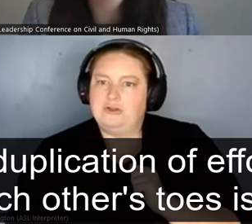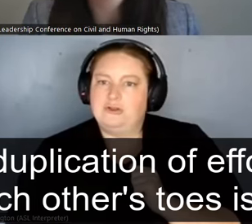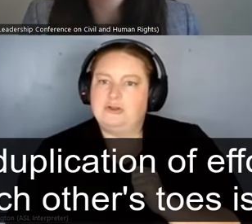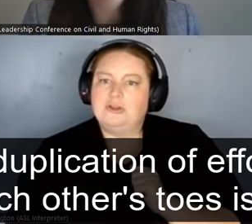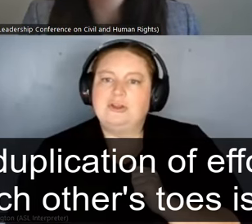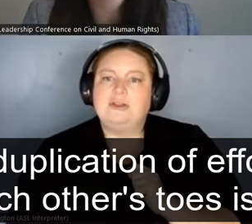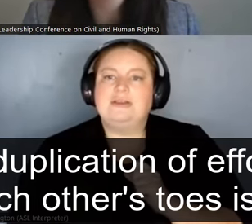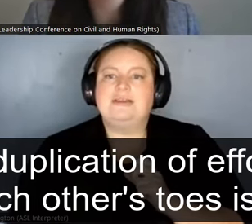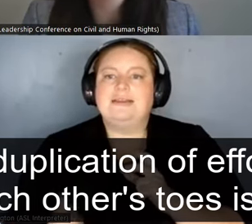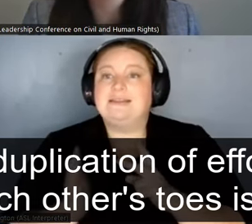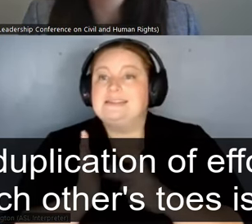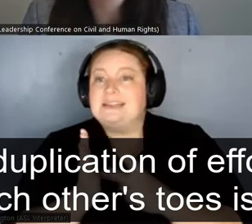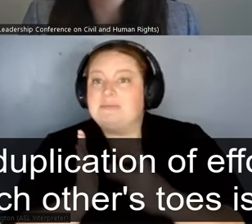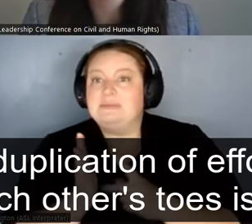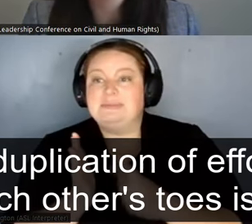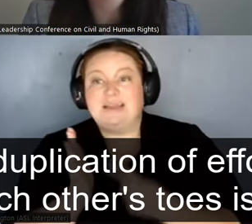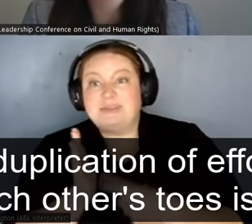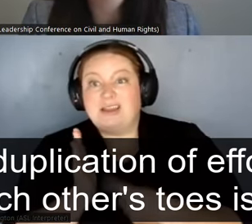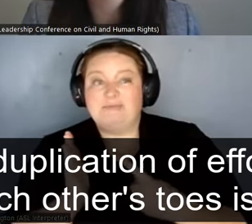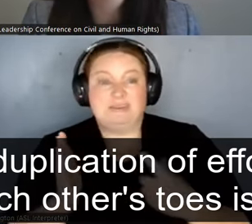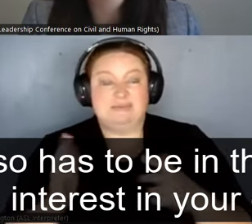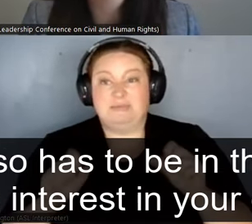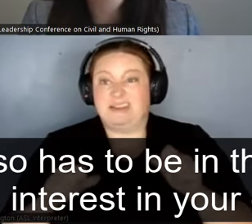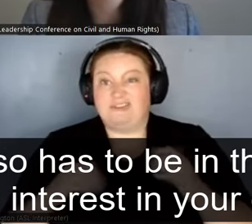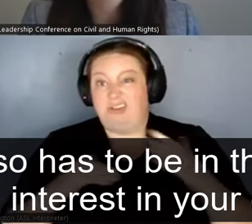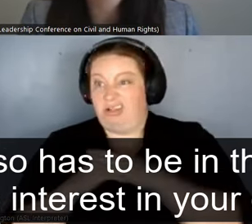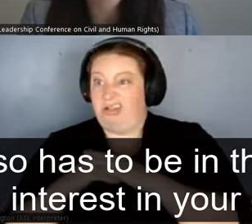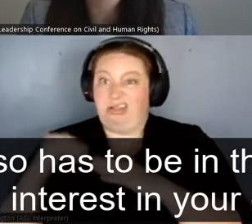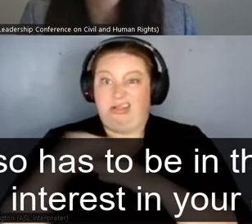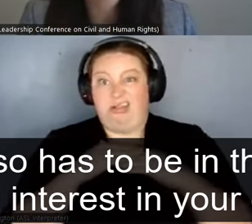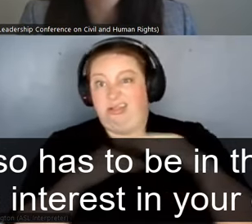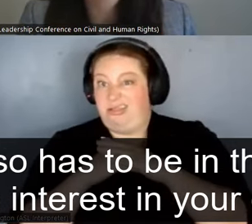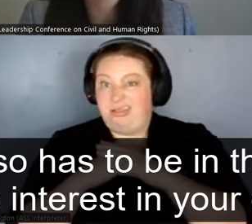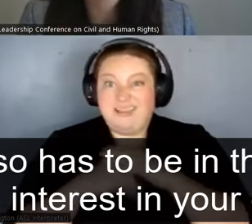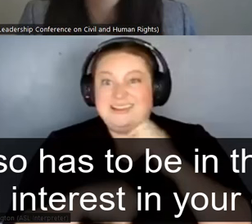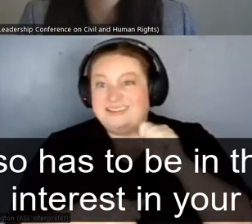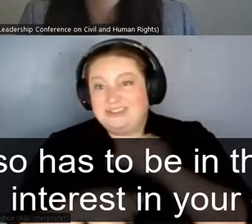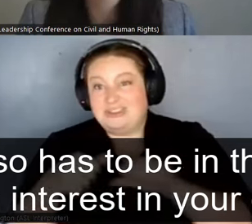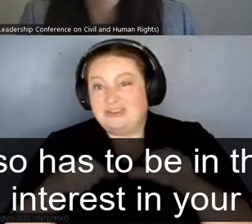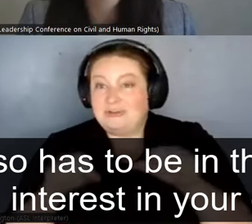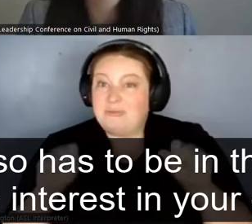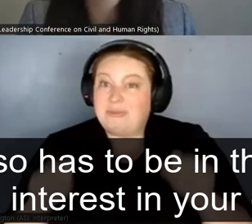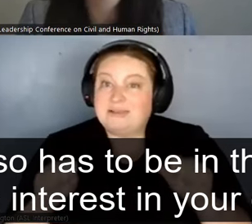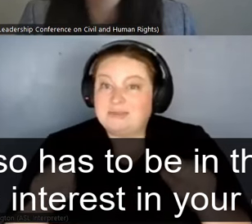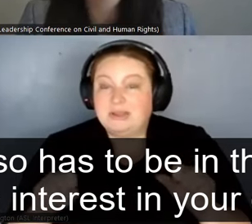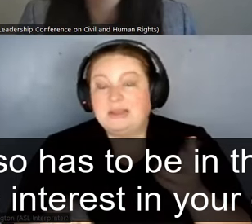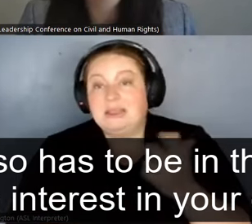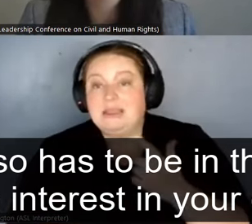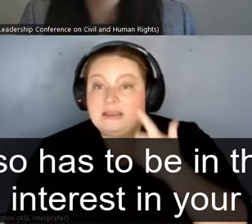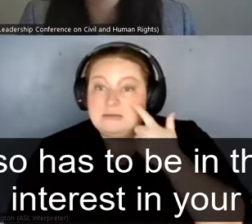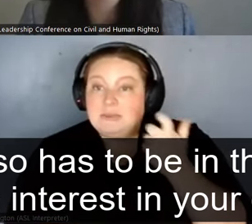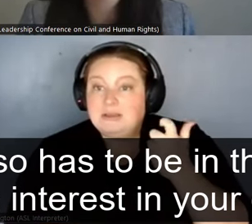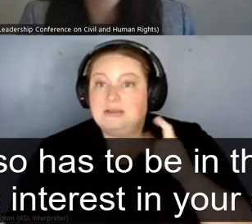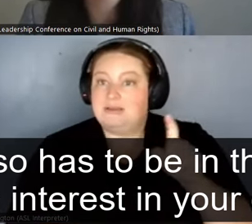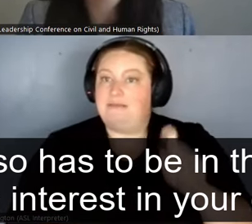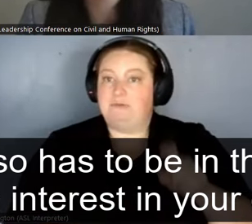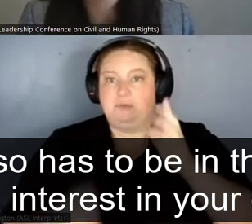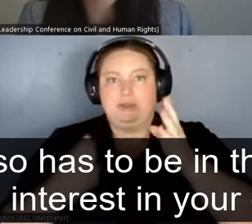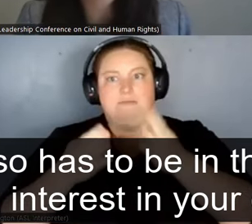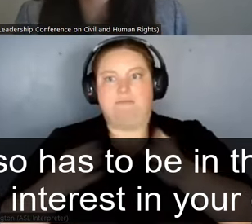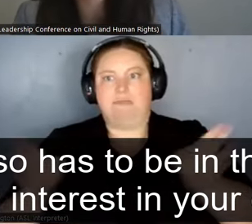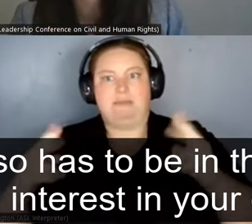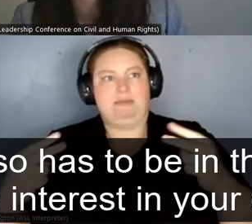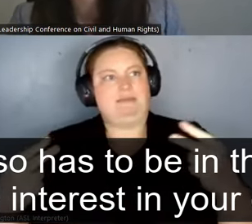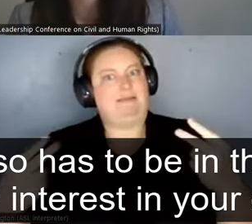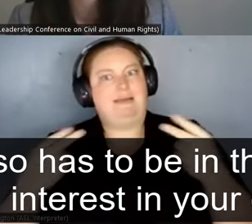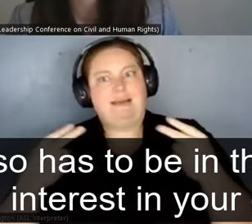sometimes stepping on each other's toes is a possibility, because one has to also be in the public eye to gain